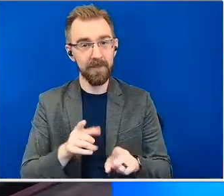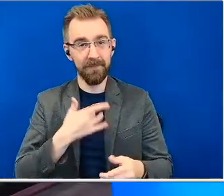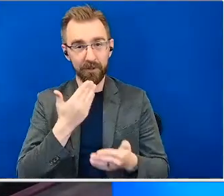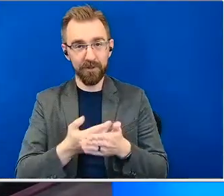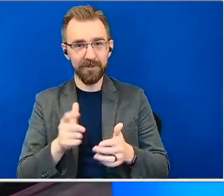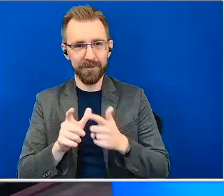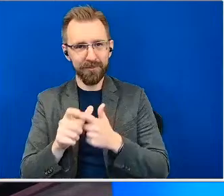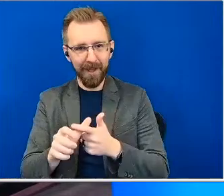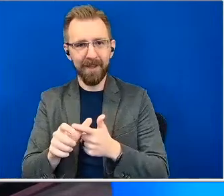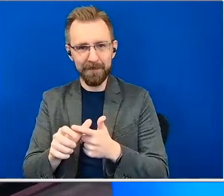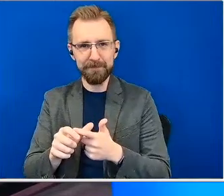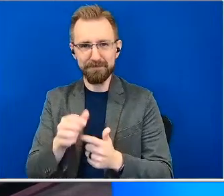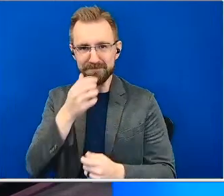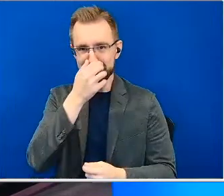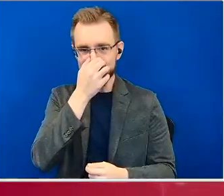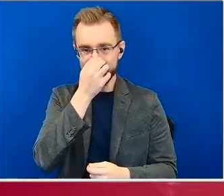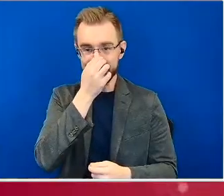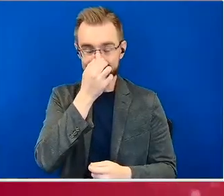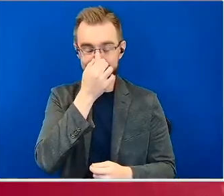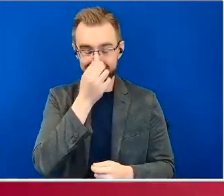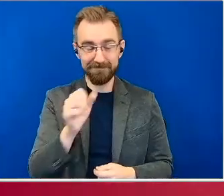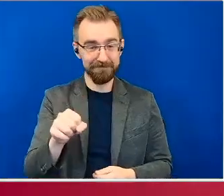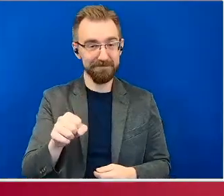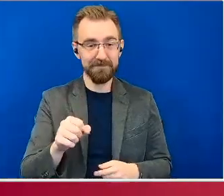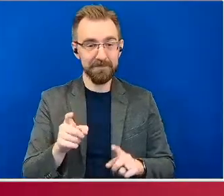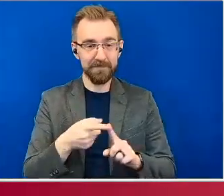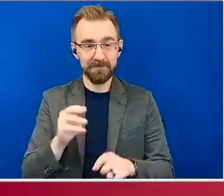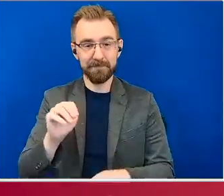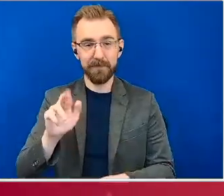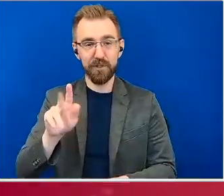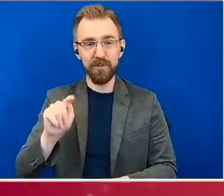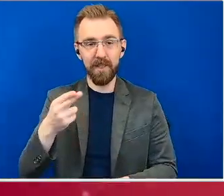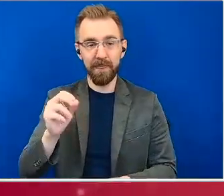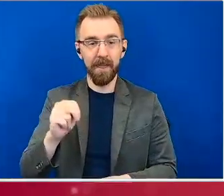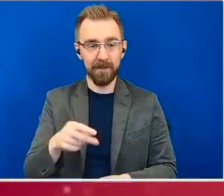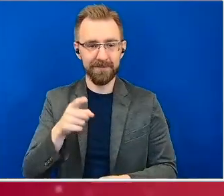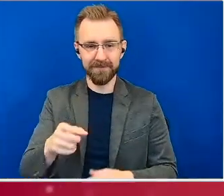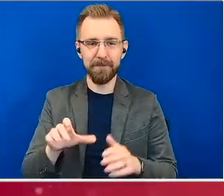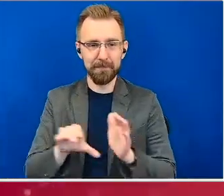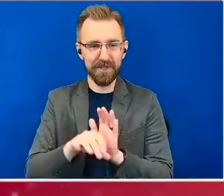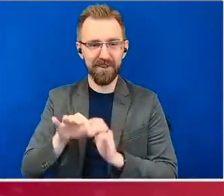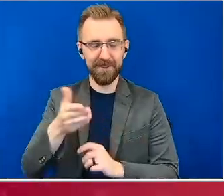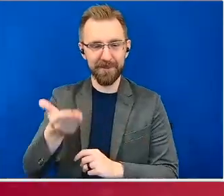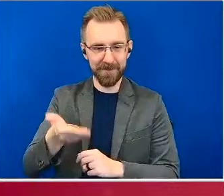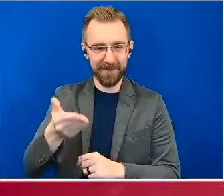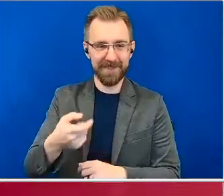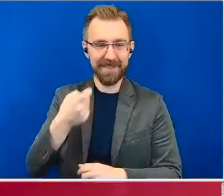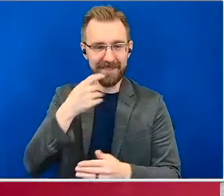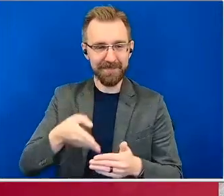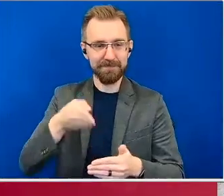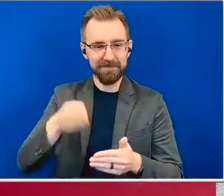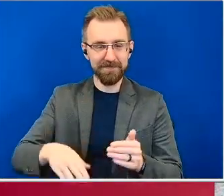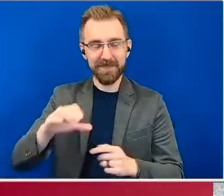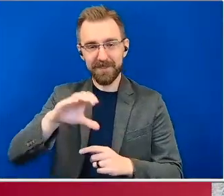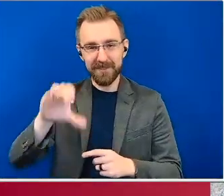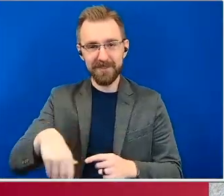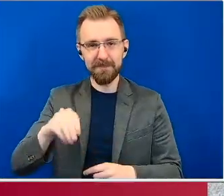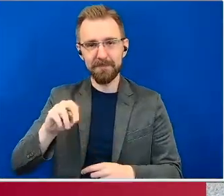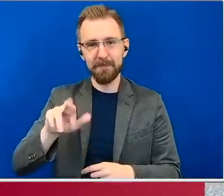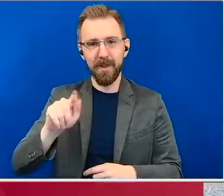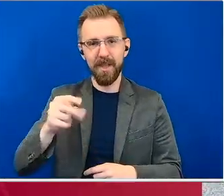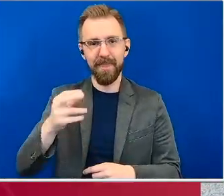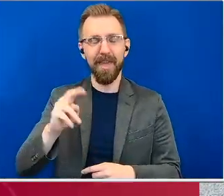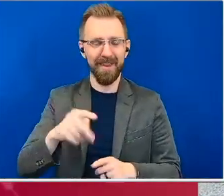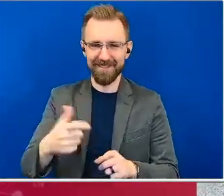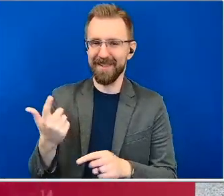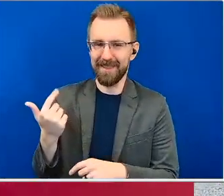Right. Now, of course, he's a marathon runner. We have a picture of you having just completed the Chicago Marathon. Yeah, that was last year. Yeah. That